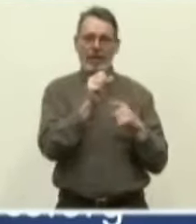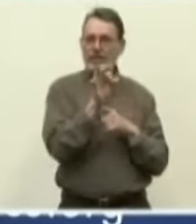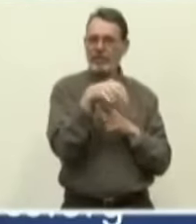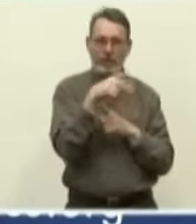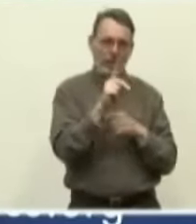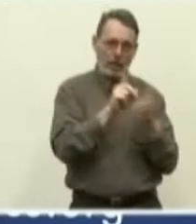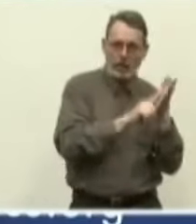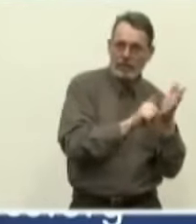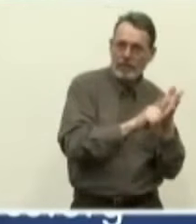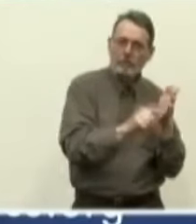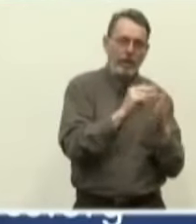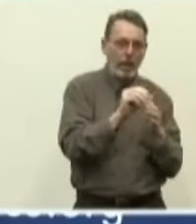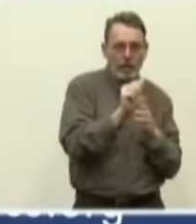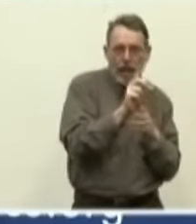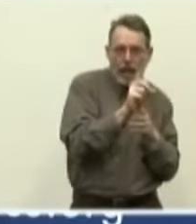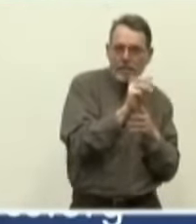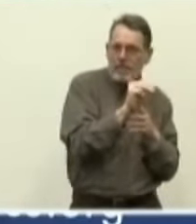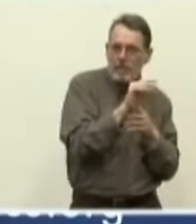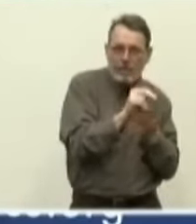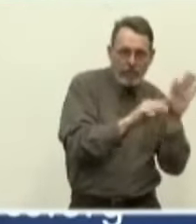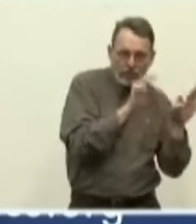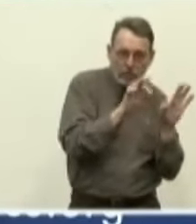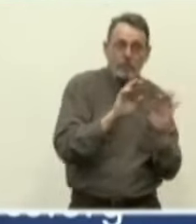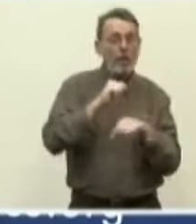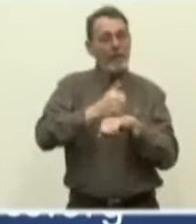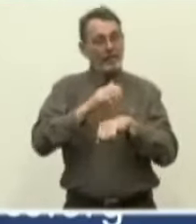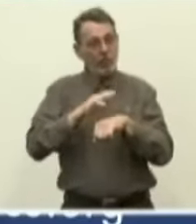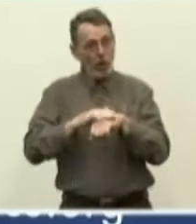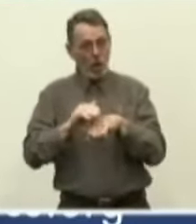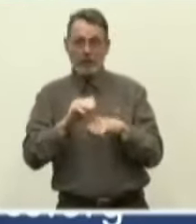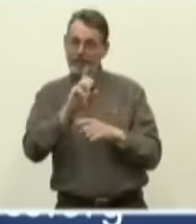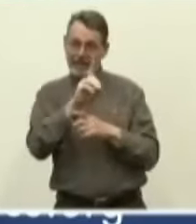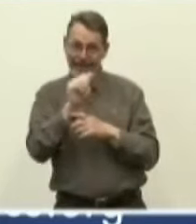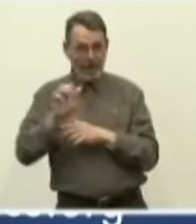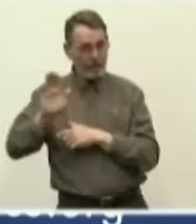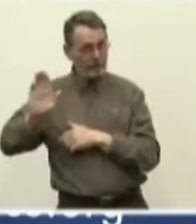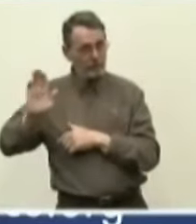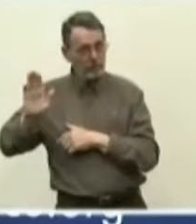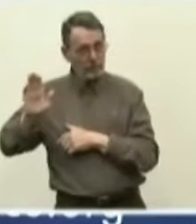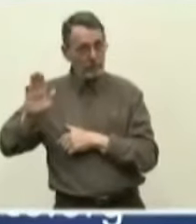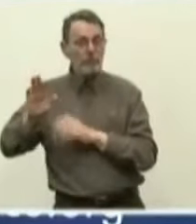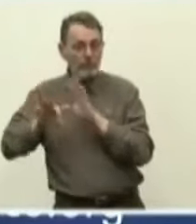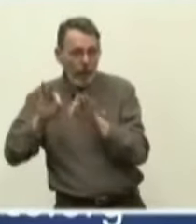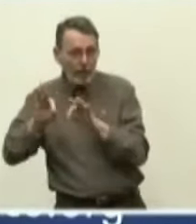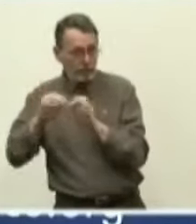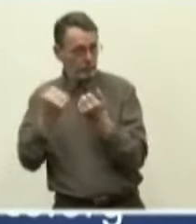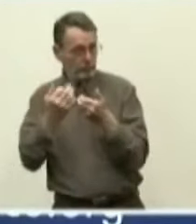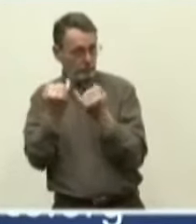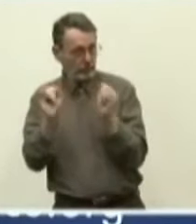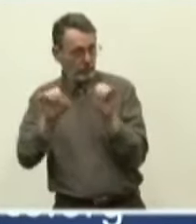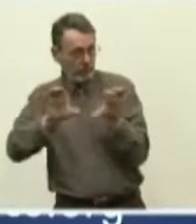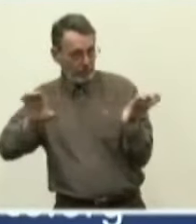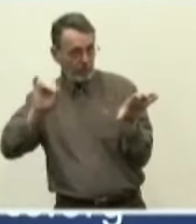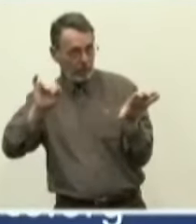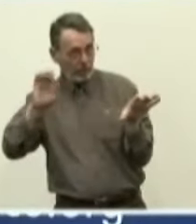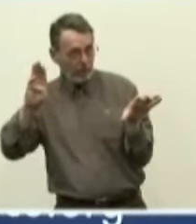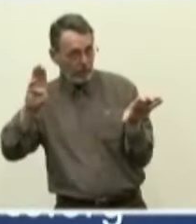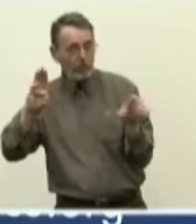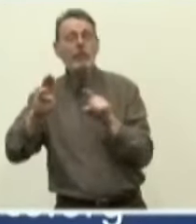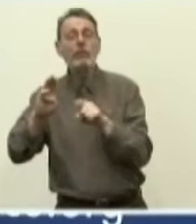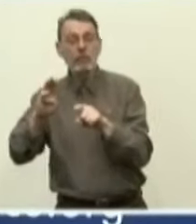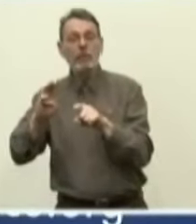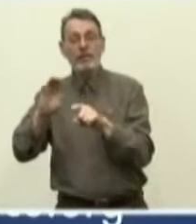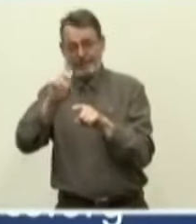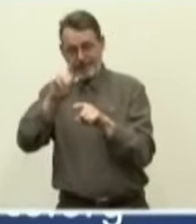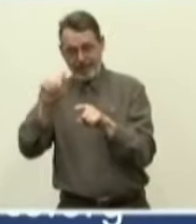and administrative findings. Based on the findings of the district attorney's Independent Investigations Bureau, or IIB, the district